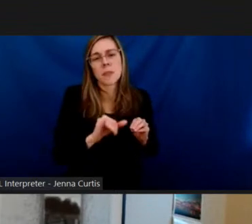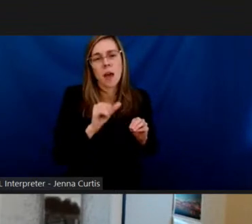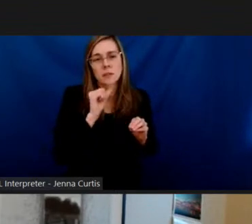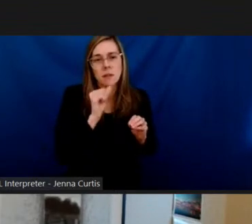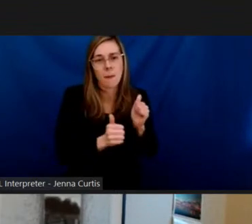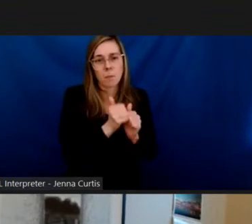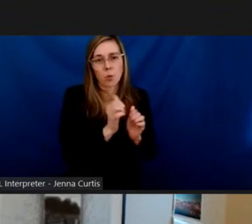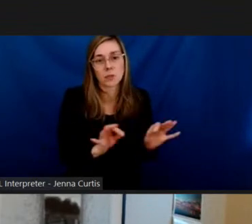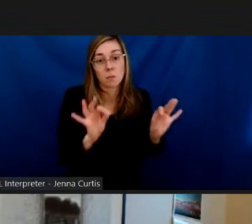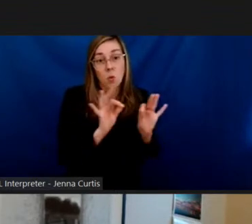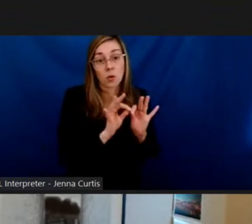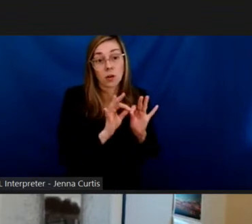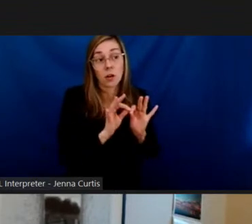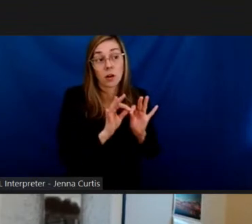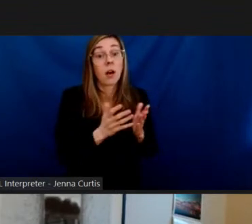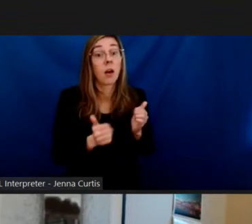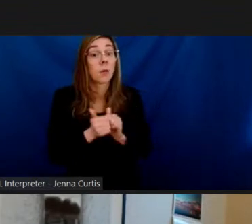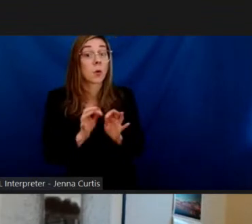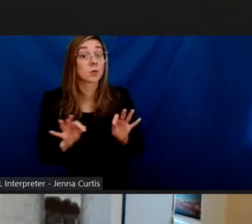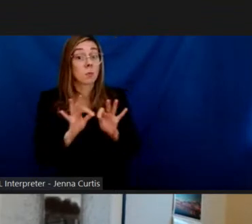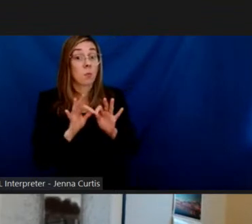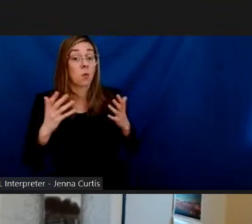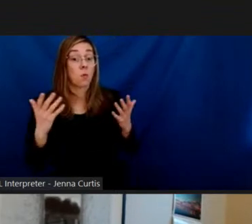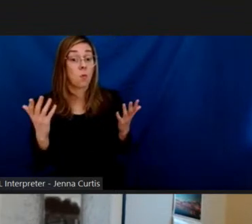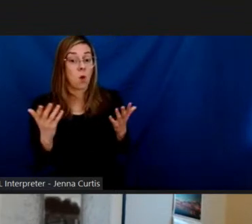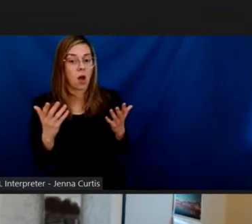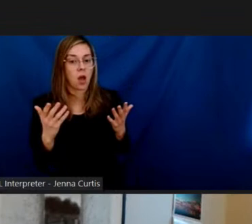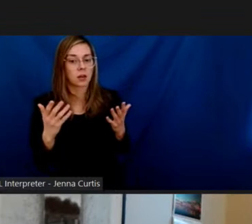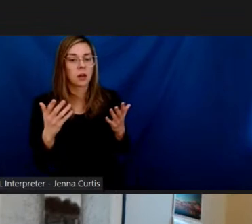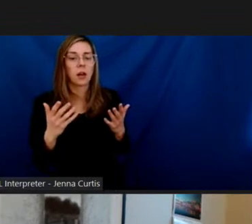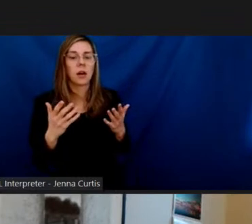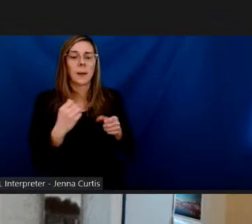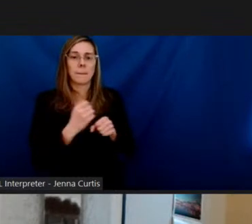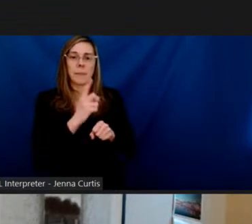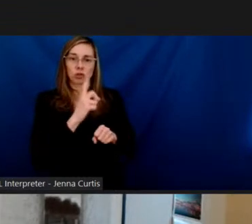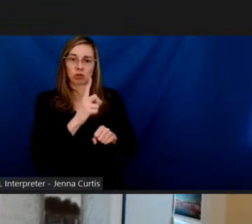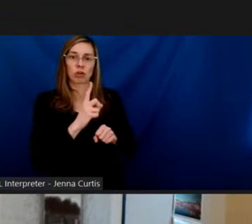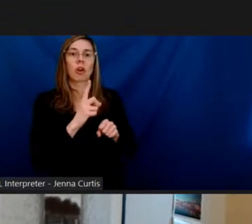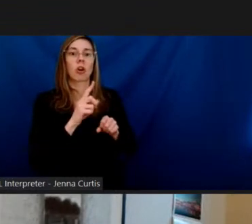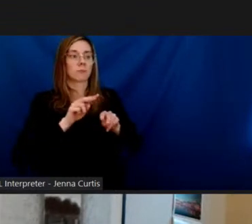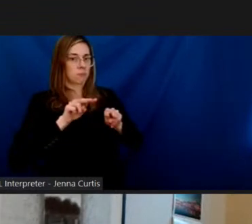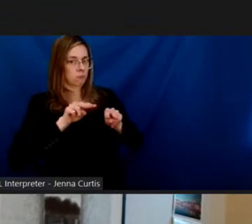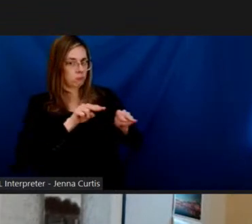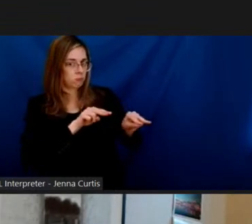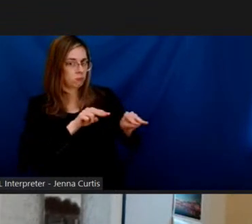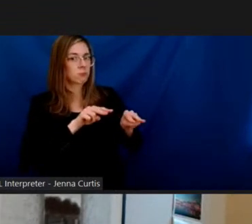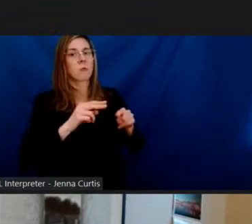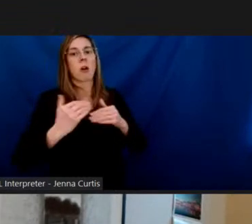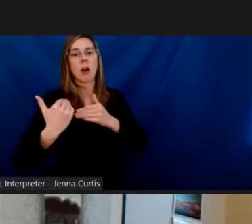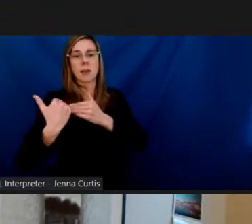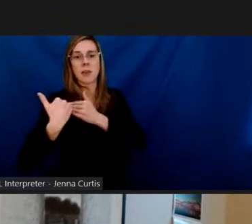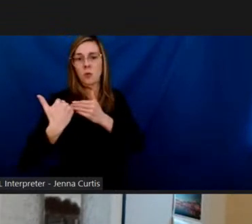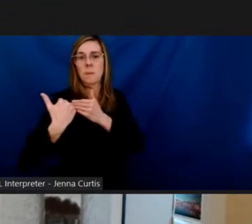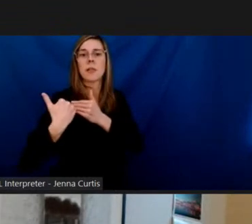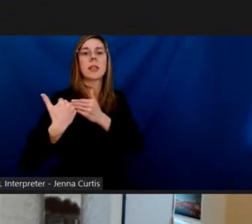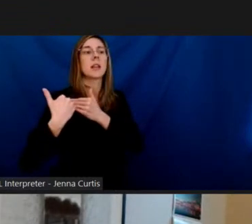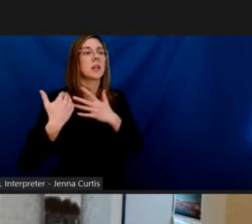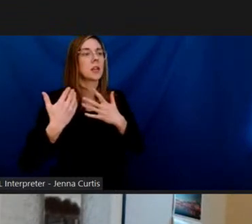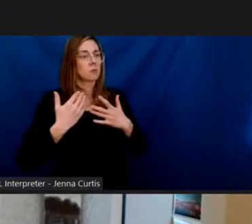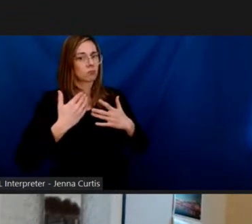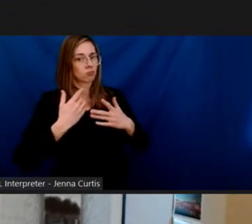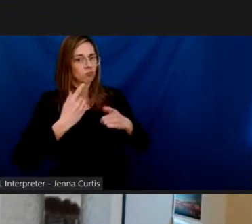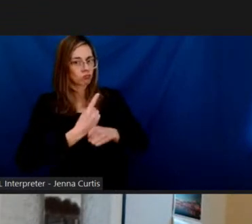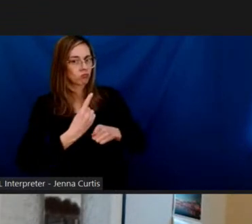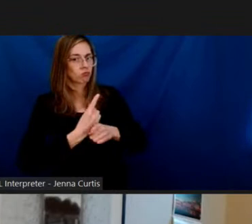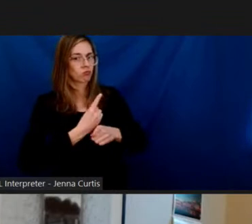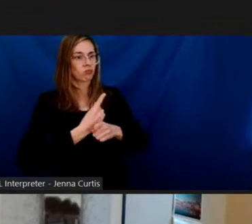that camp and the people who live there is. And one key difference between this service delivery model and what currently exists